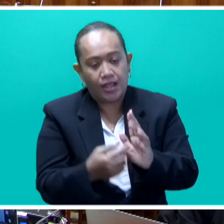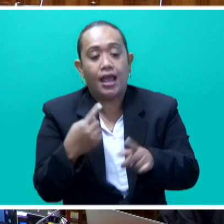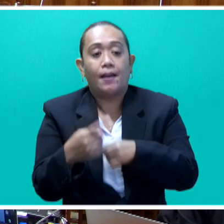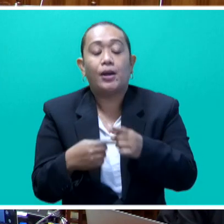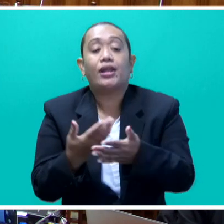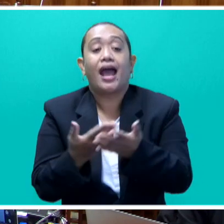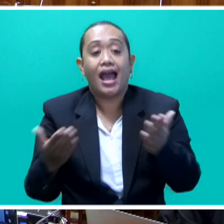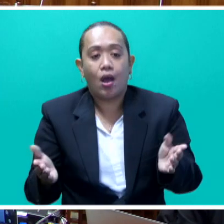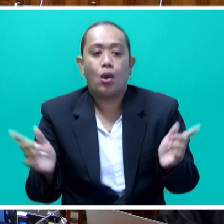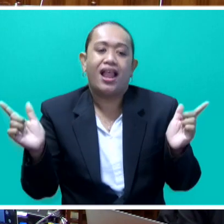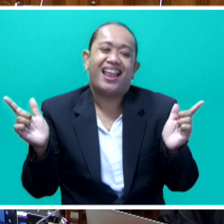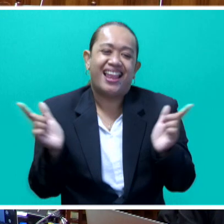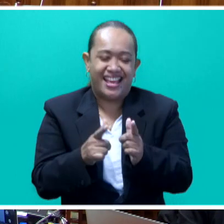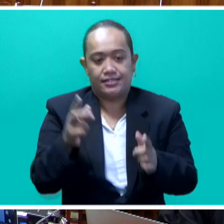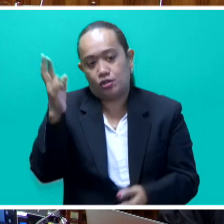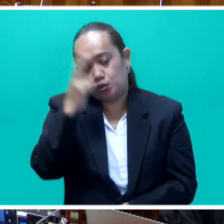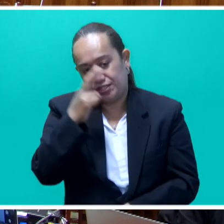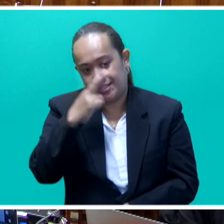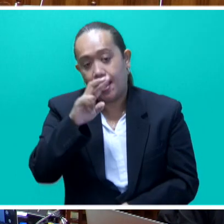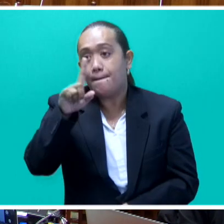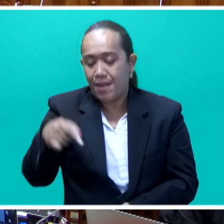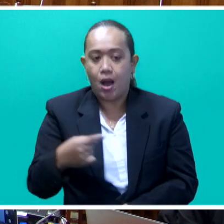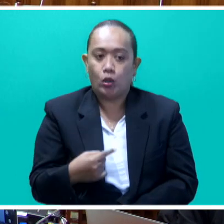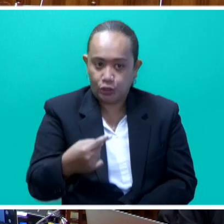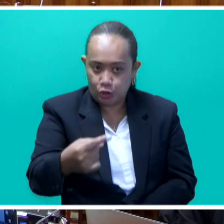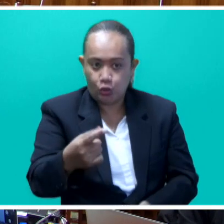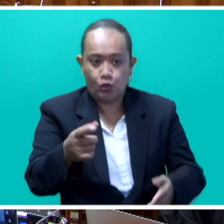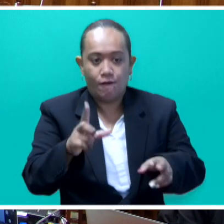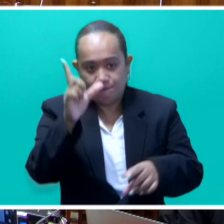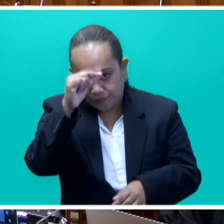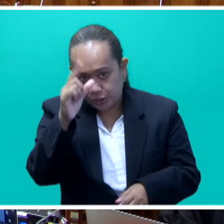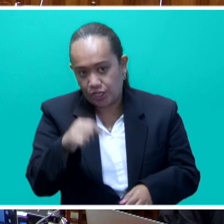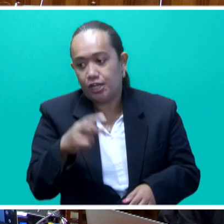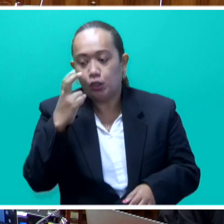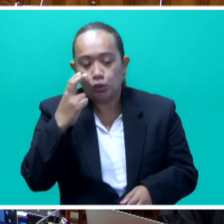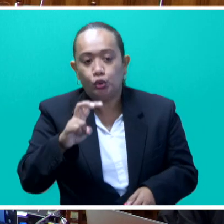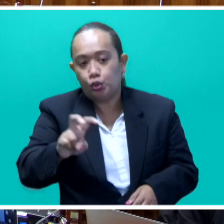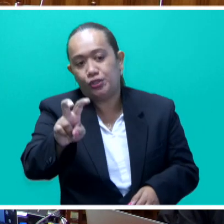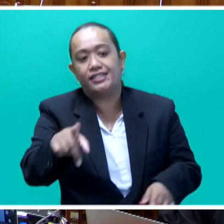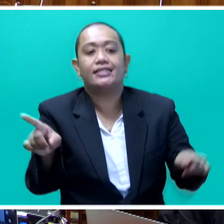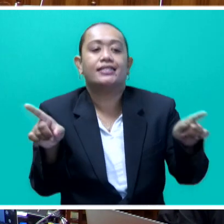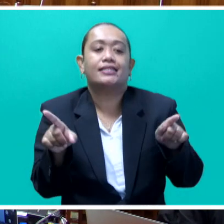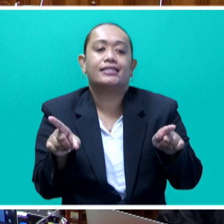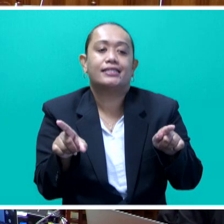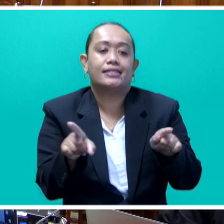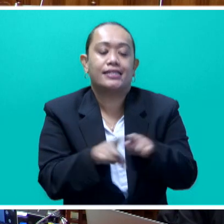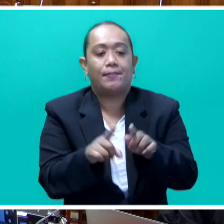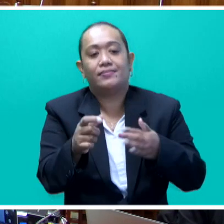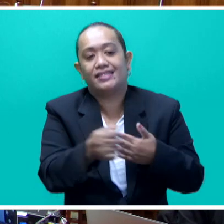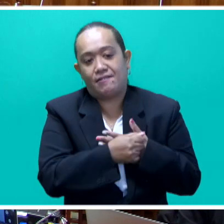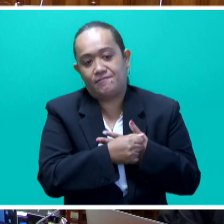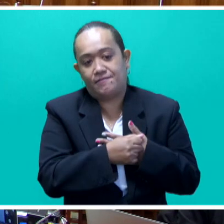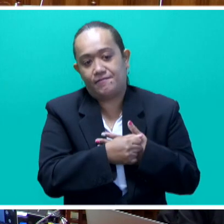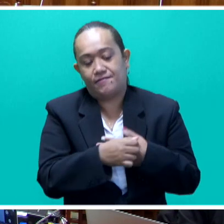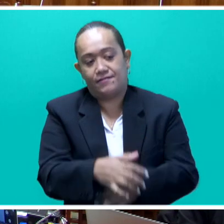the risks and keep both tourists and Fijians safe. And the second is to ease restrictions to maintain